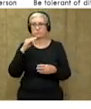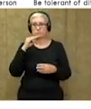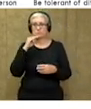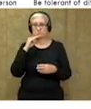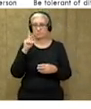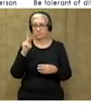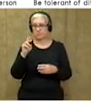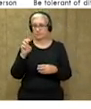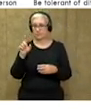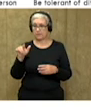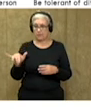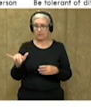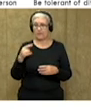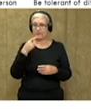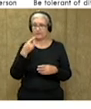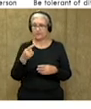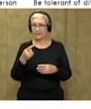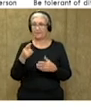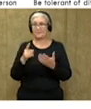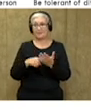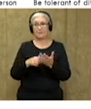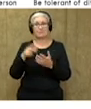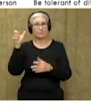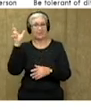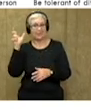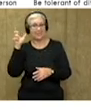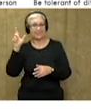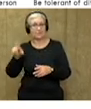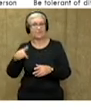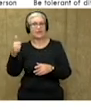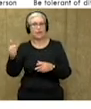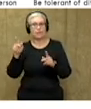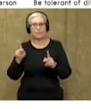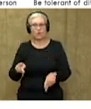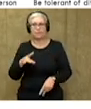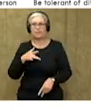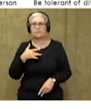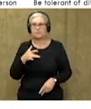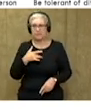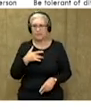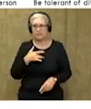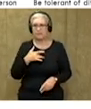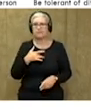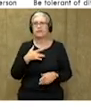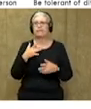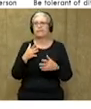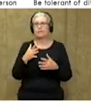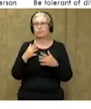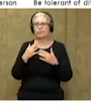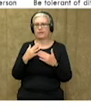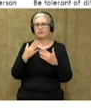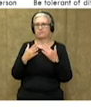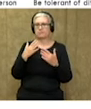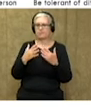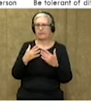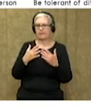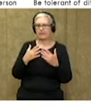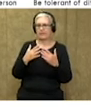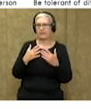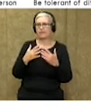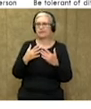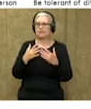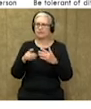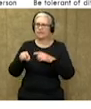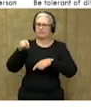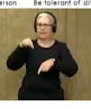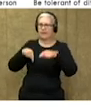said, a lot of times if we can do that, it's going to help us to have compassion for them, and it'll help us back up on being so strong in what we